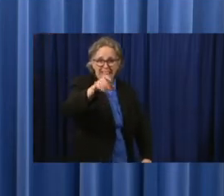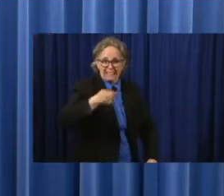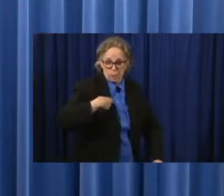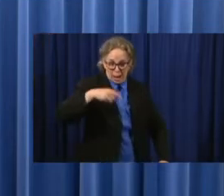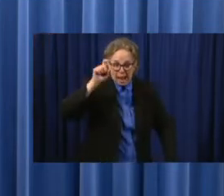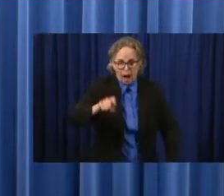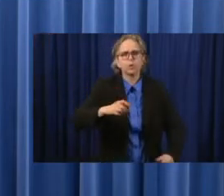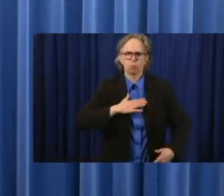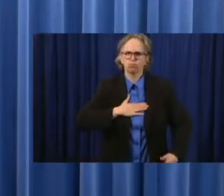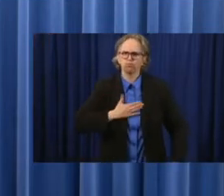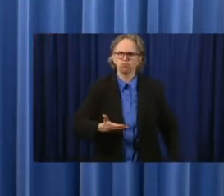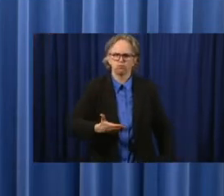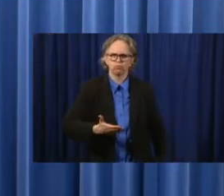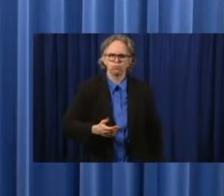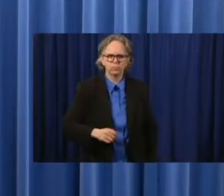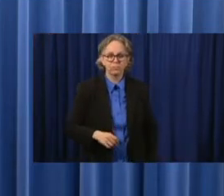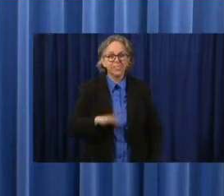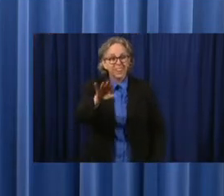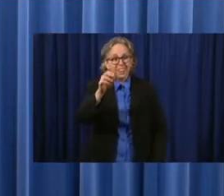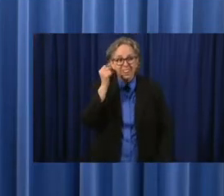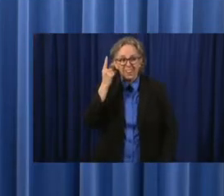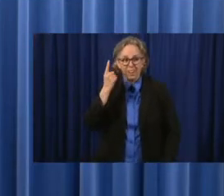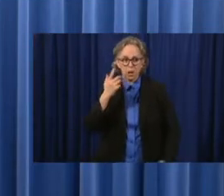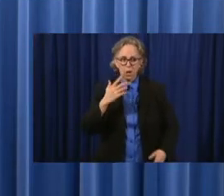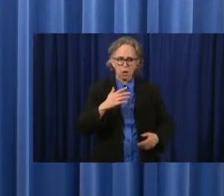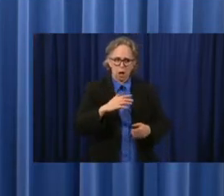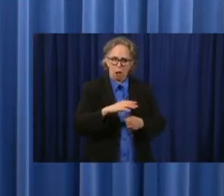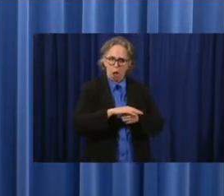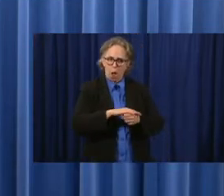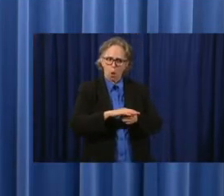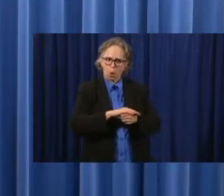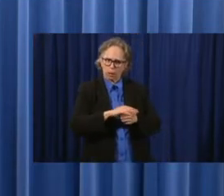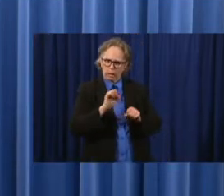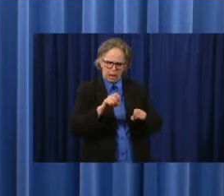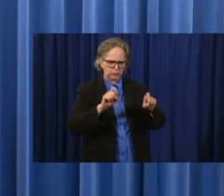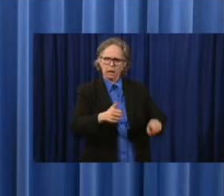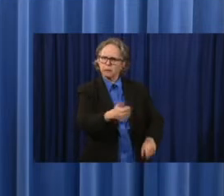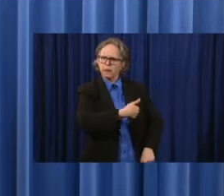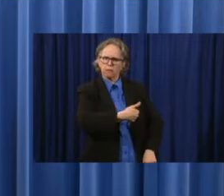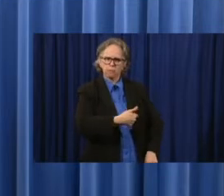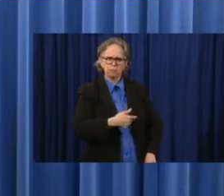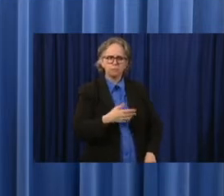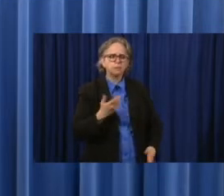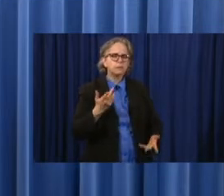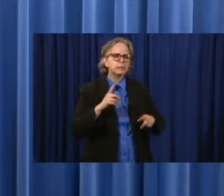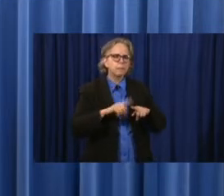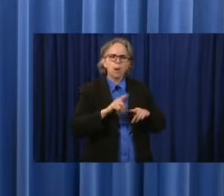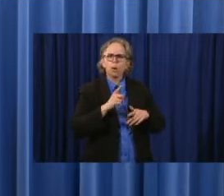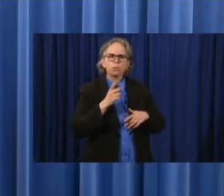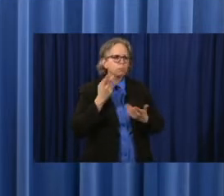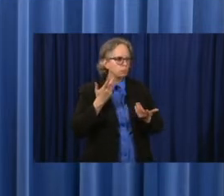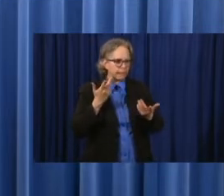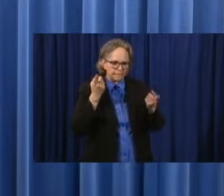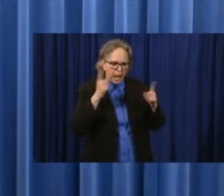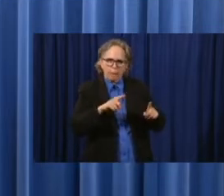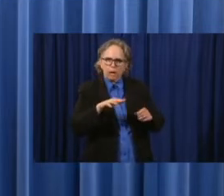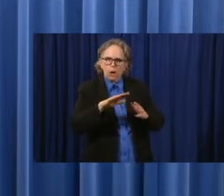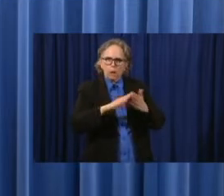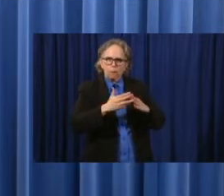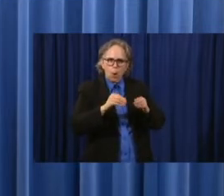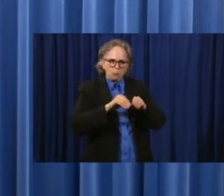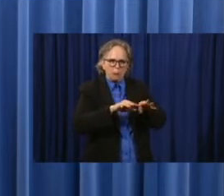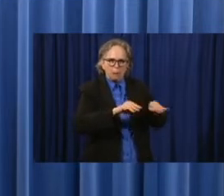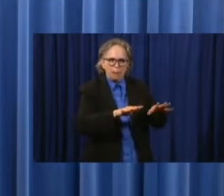that we have issued, they can issue based upon what they're seeing locally. They can issue, more